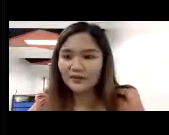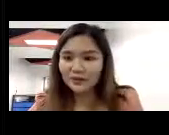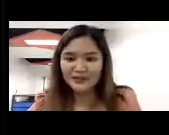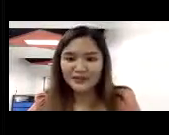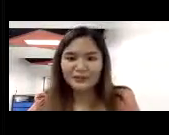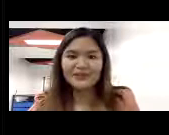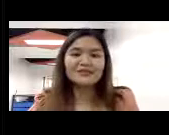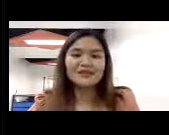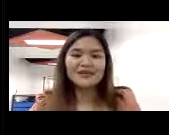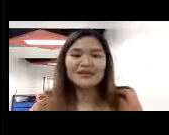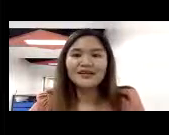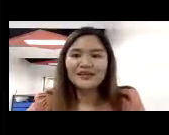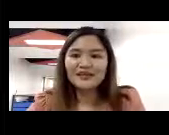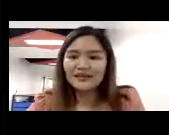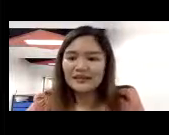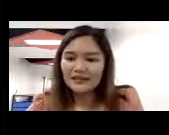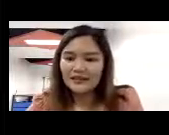300 participants.